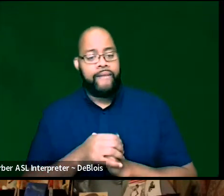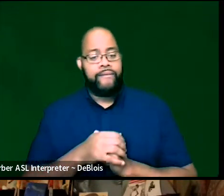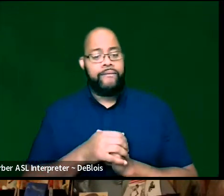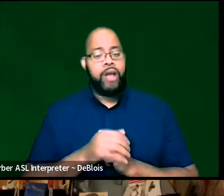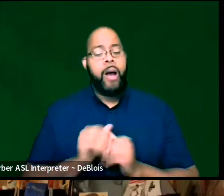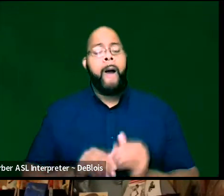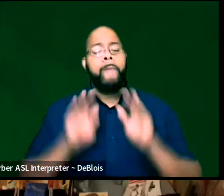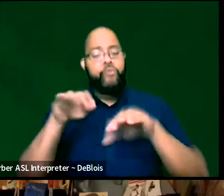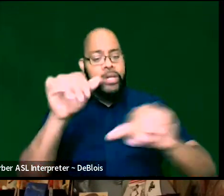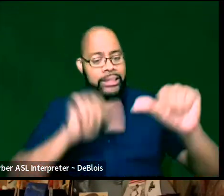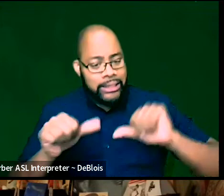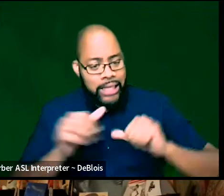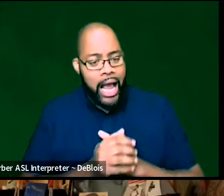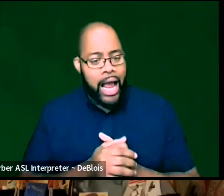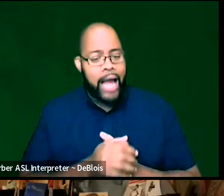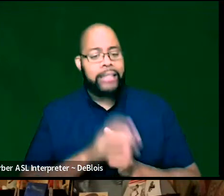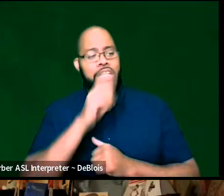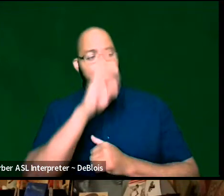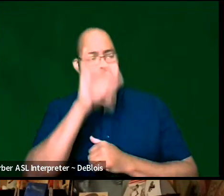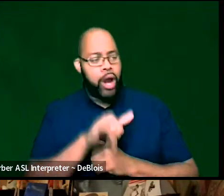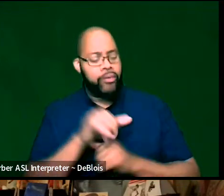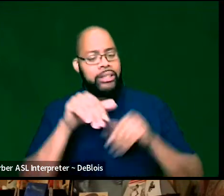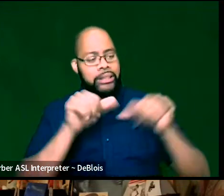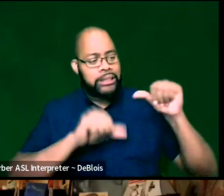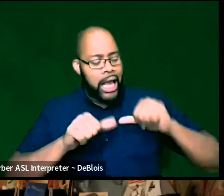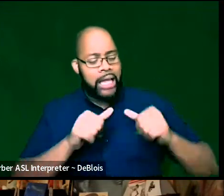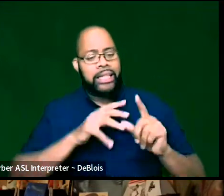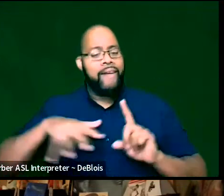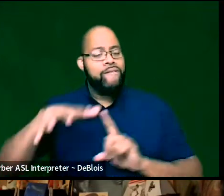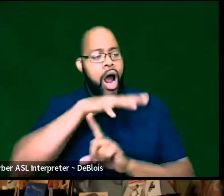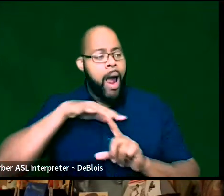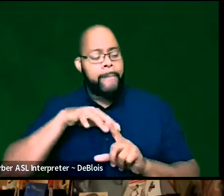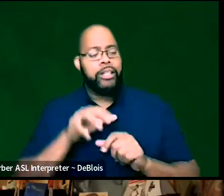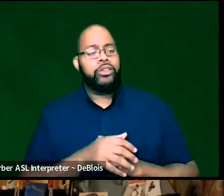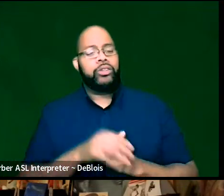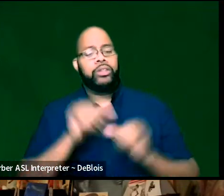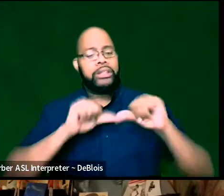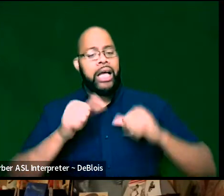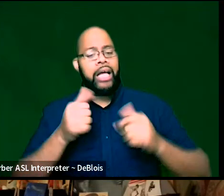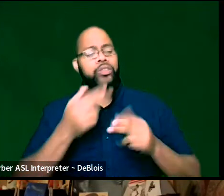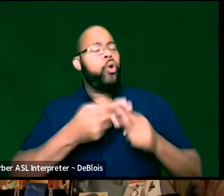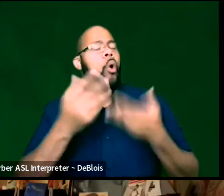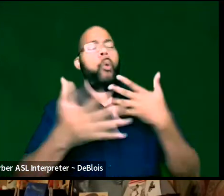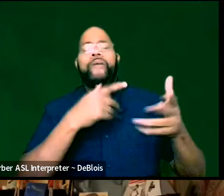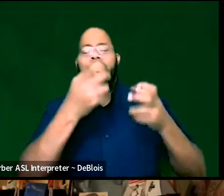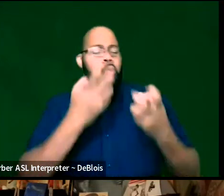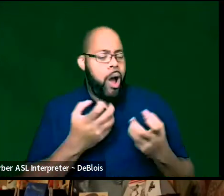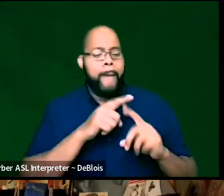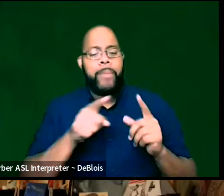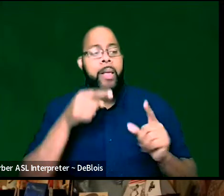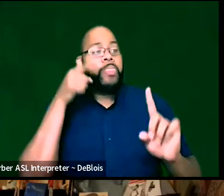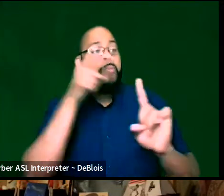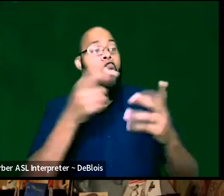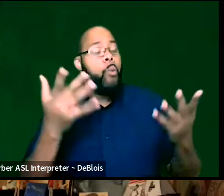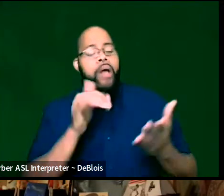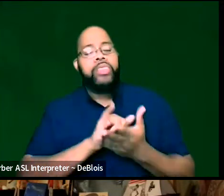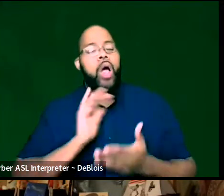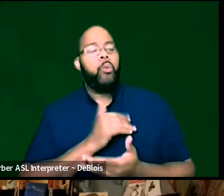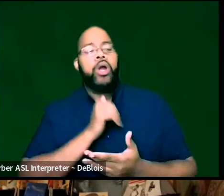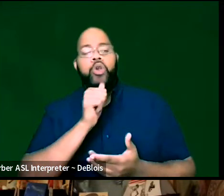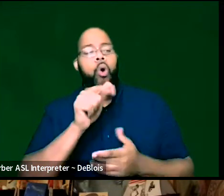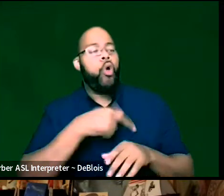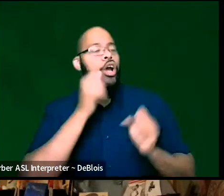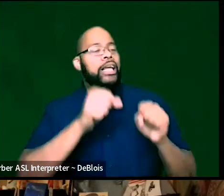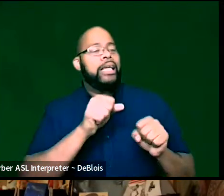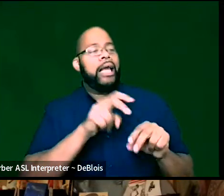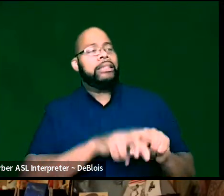marine science, estuary science, environmental science, call it what you want. The point is that we no longer can